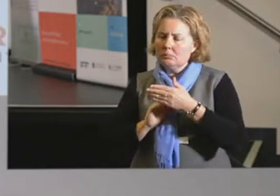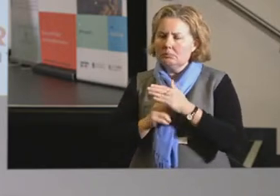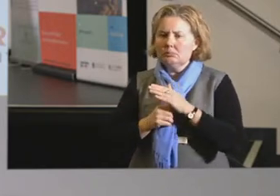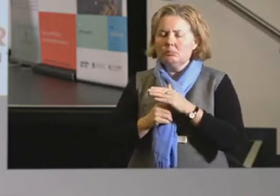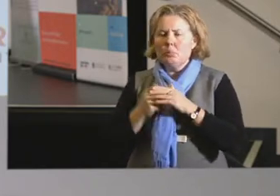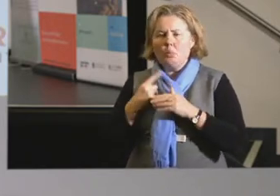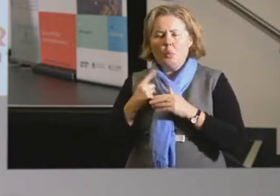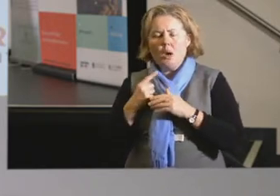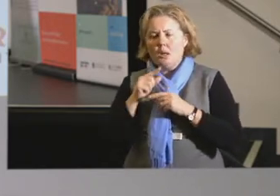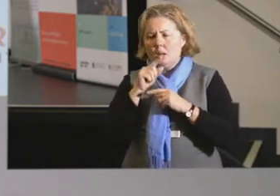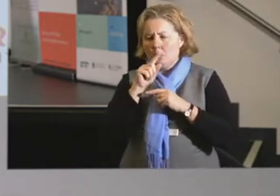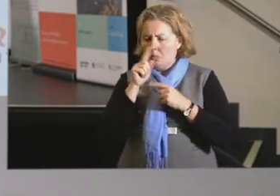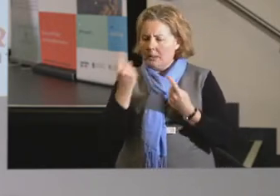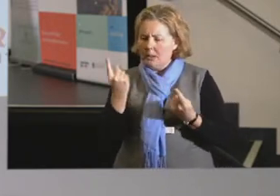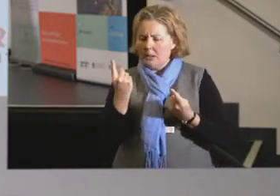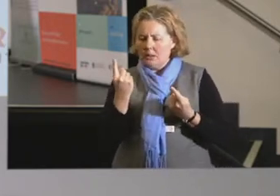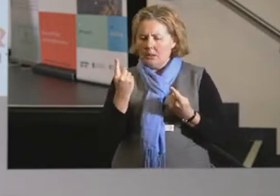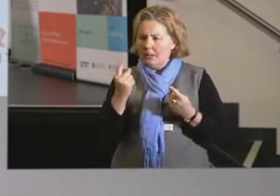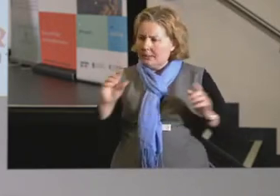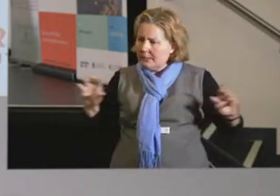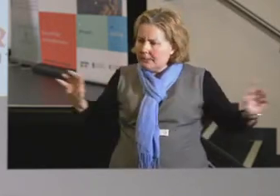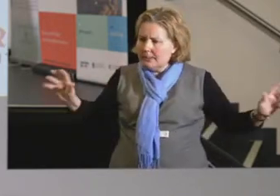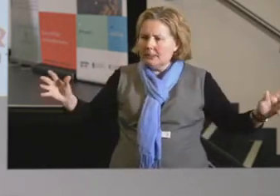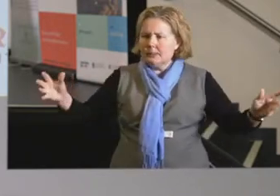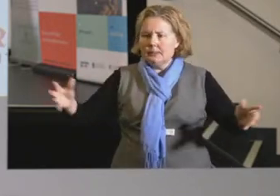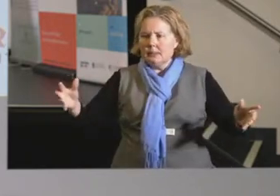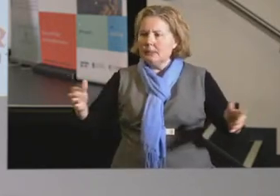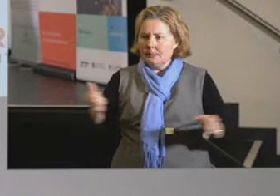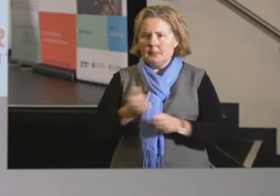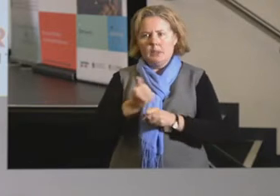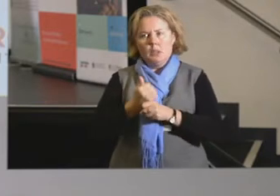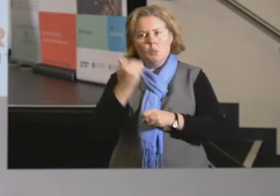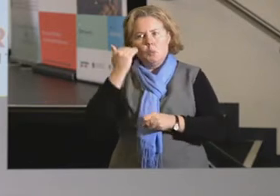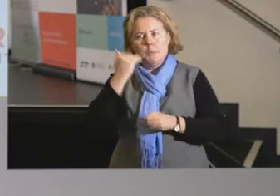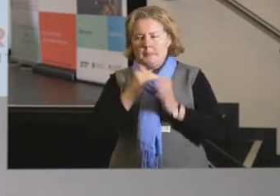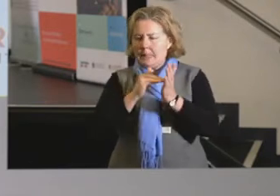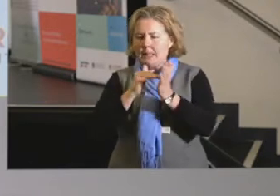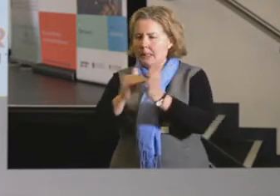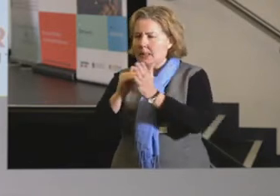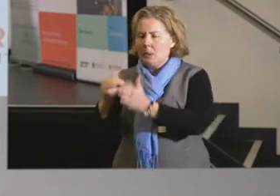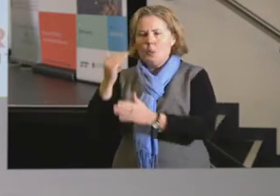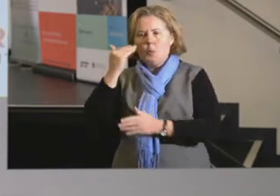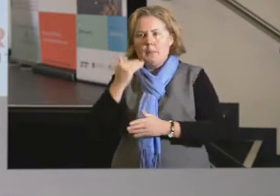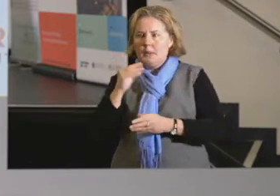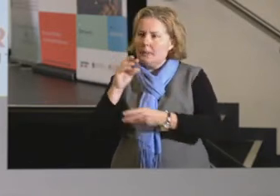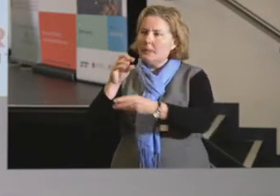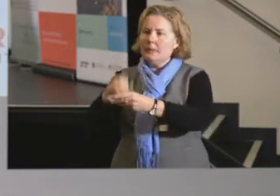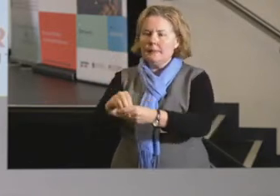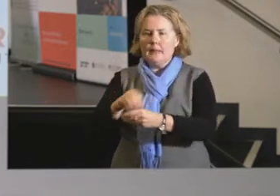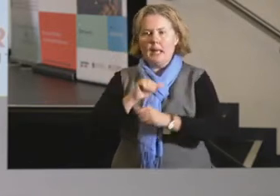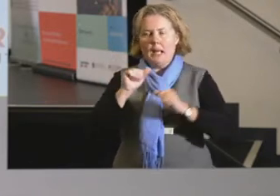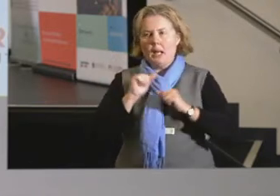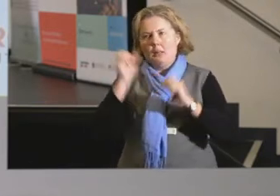failed to mobilize millions and millions of women around our vision of a